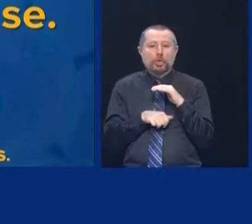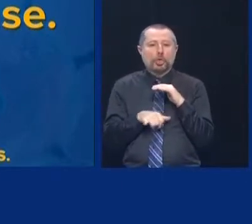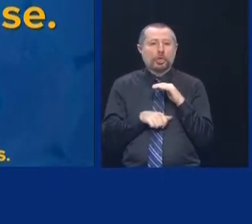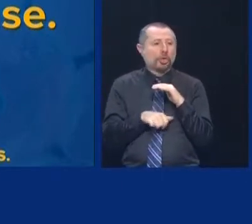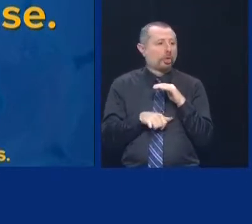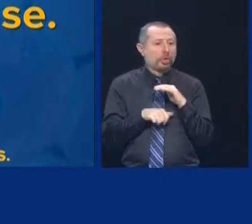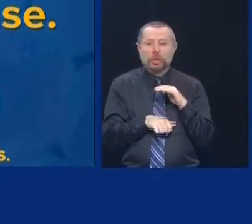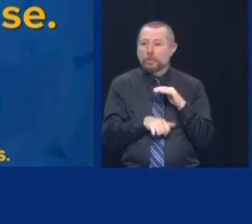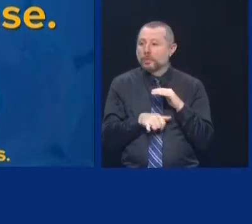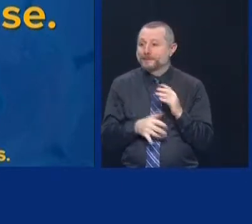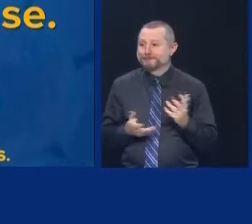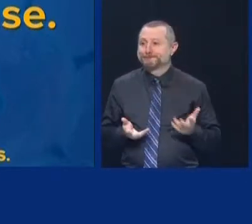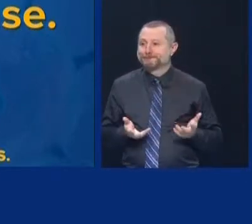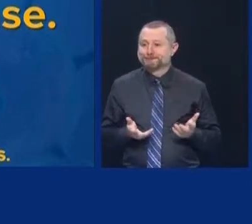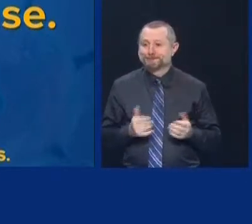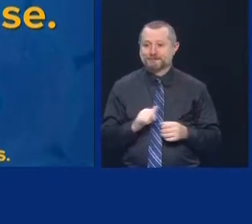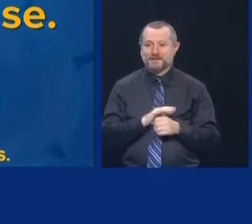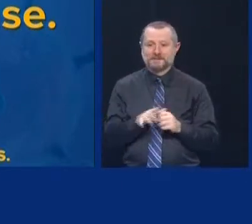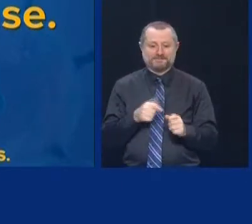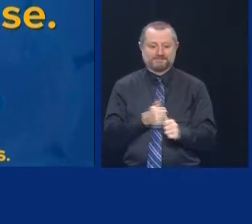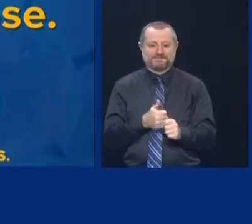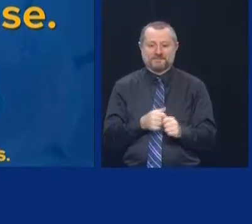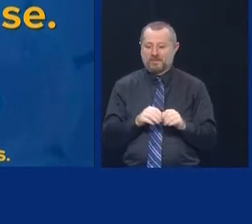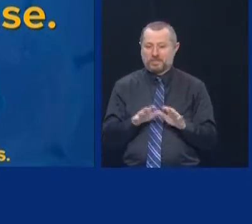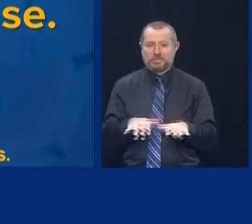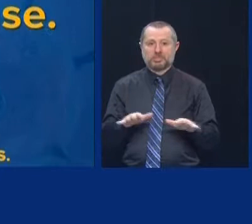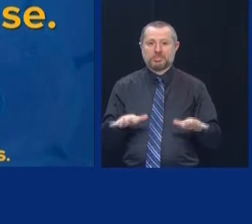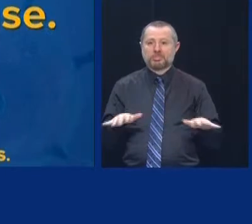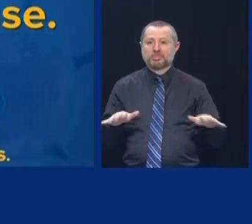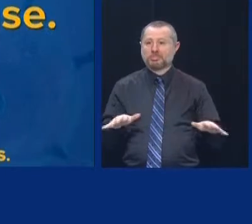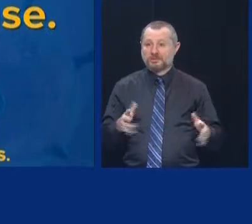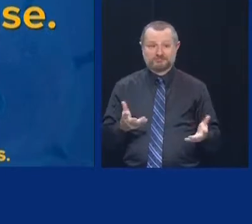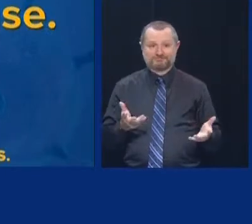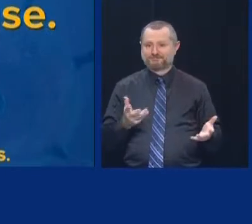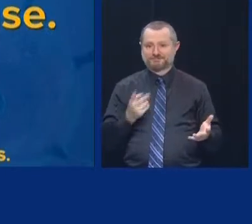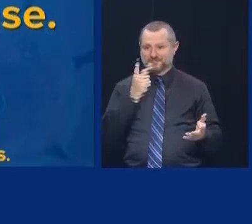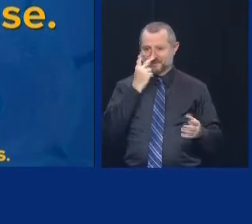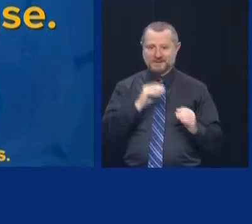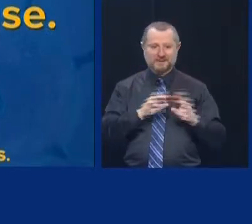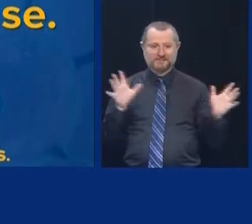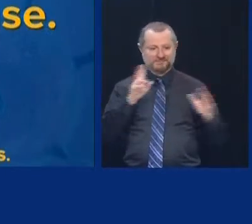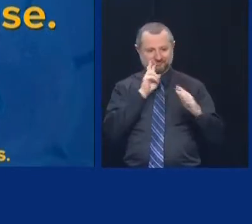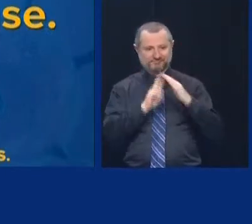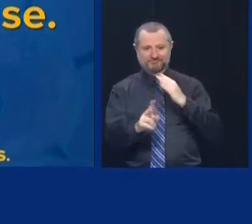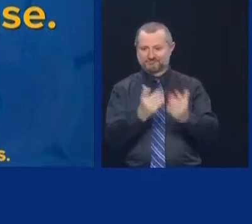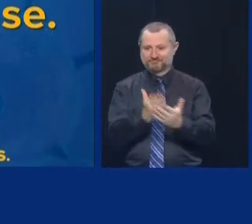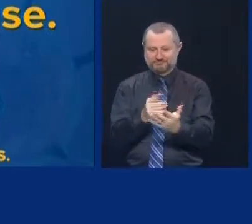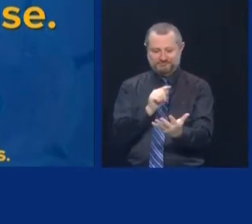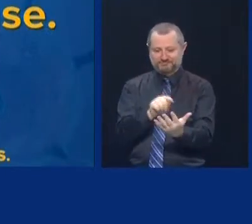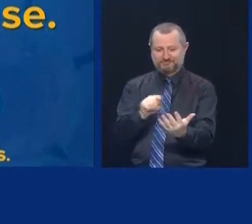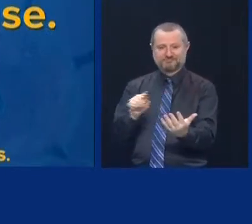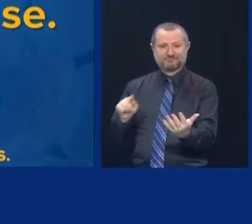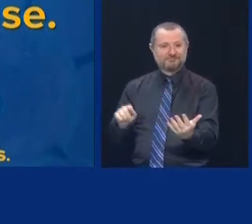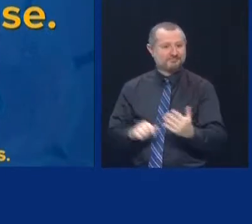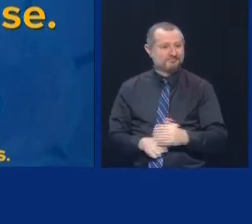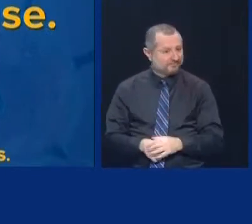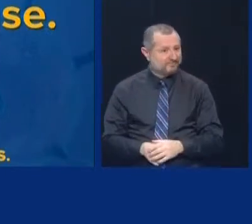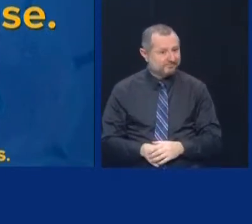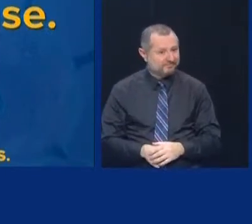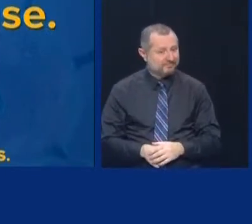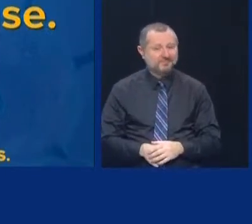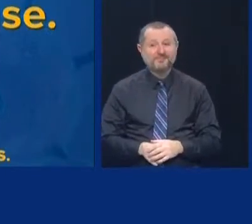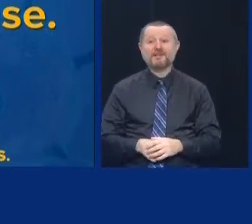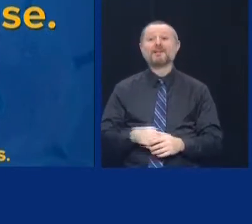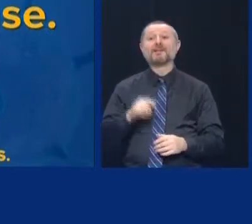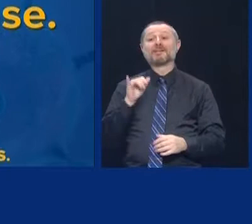and the COVID rate will be going up. They diagnosed that for the fall. And that is